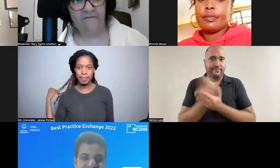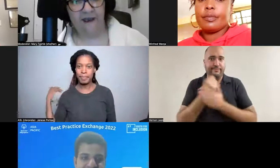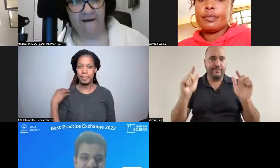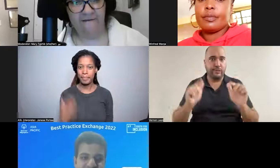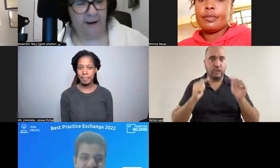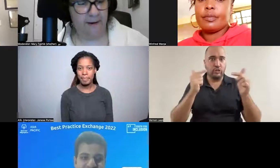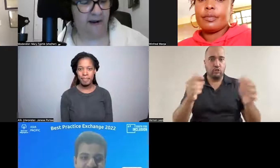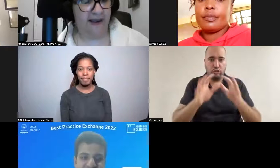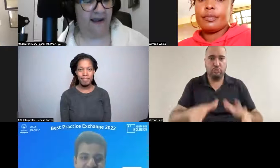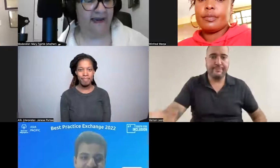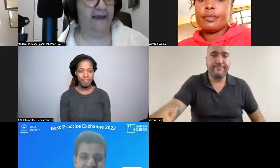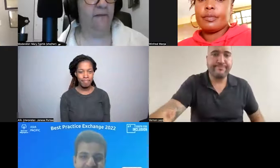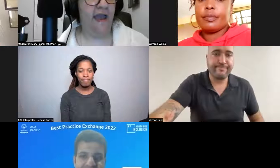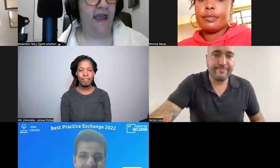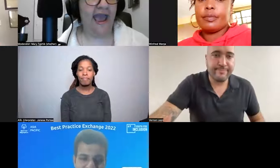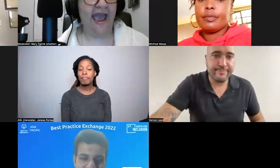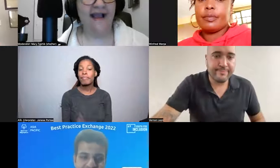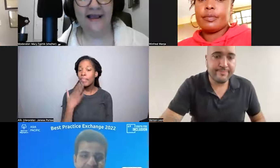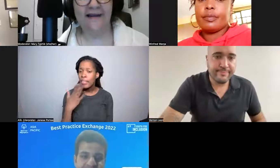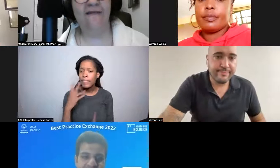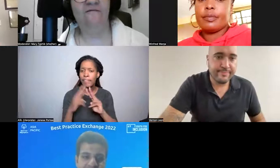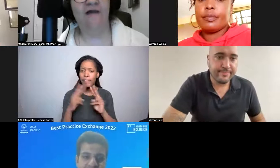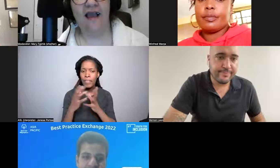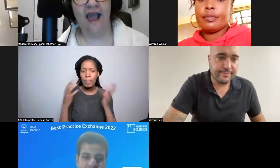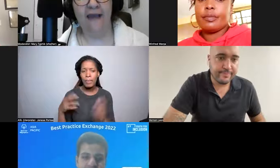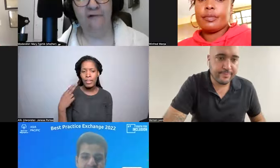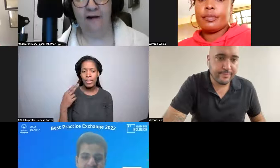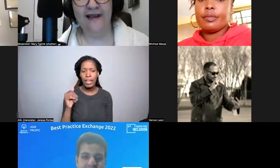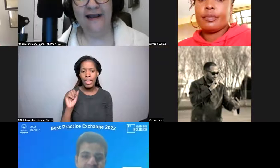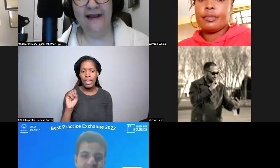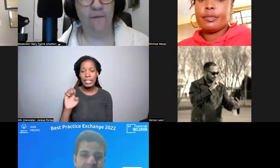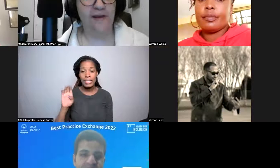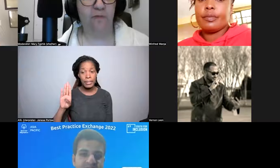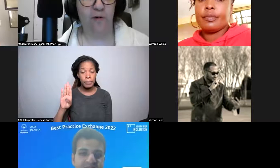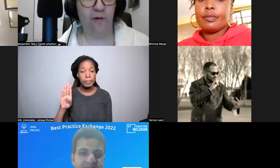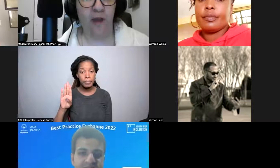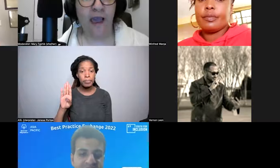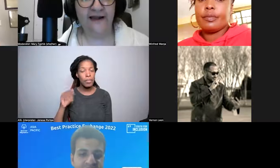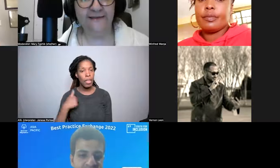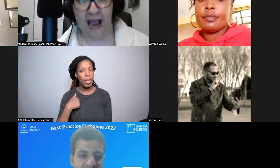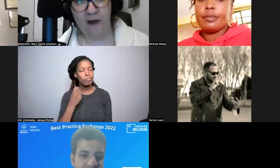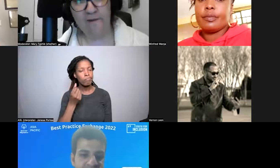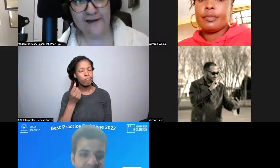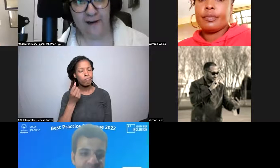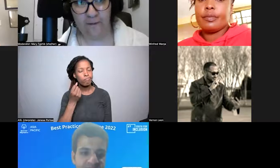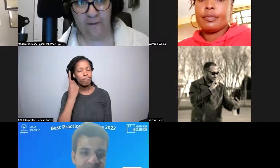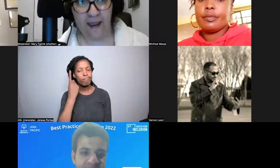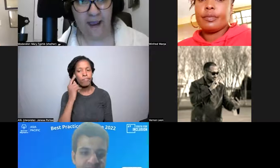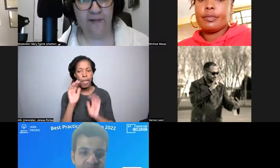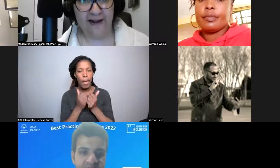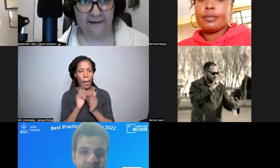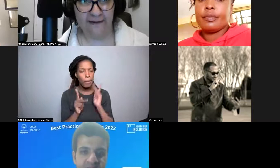Thank you very, very much, Haseeb. And it's ironic how people who doubt